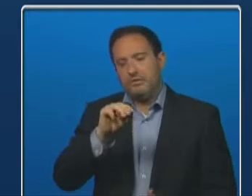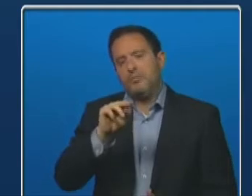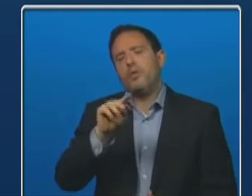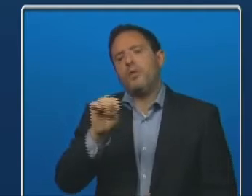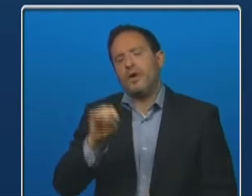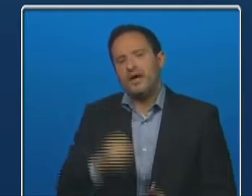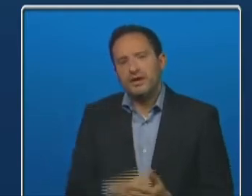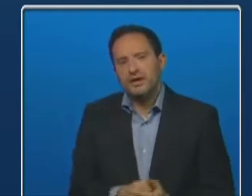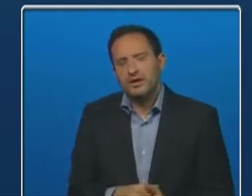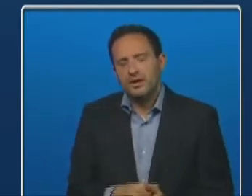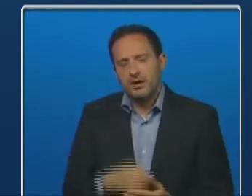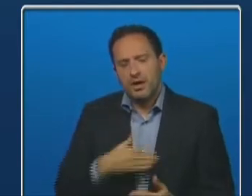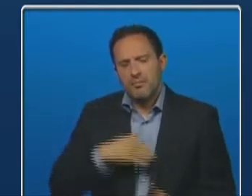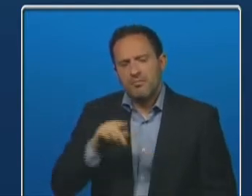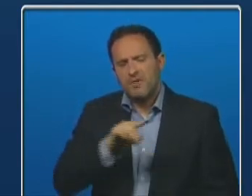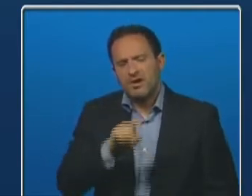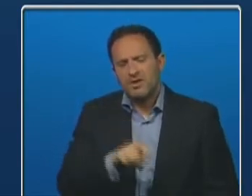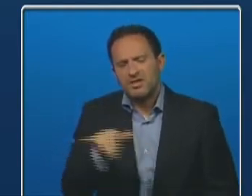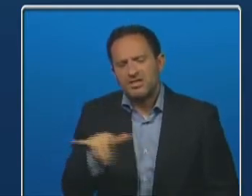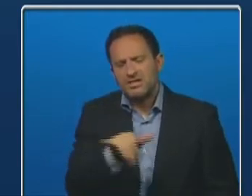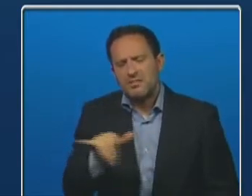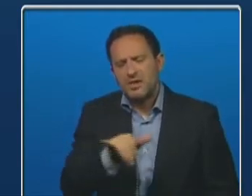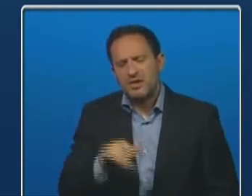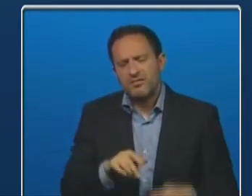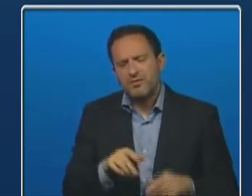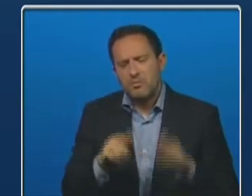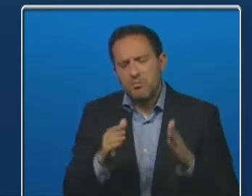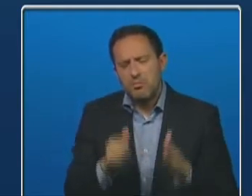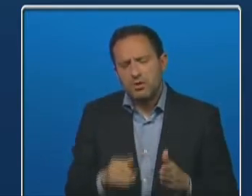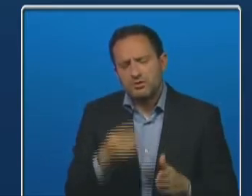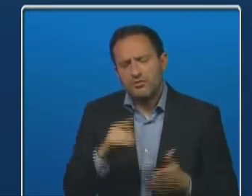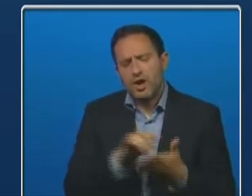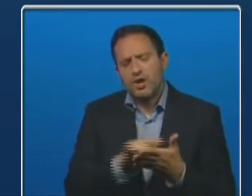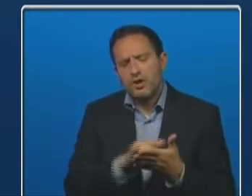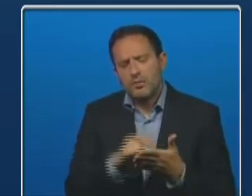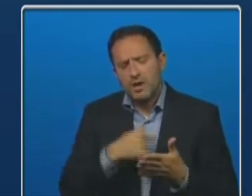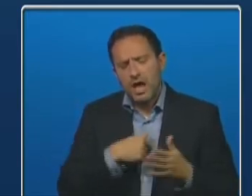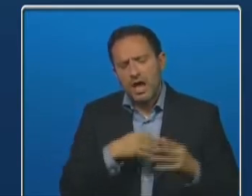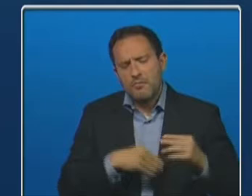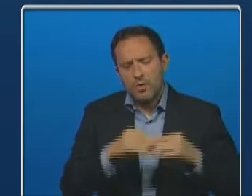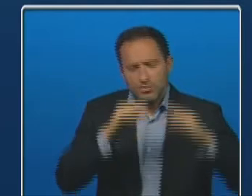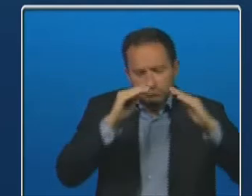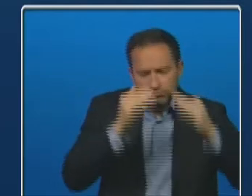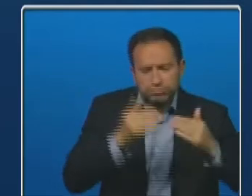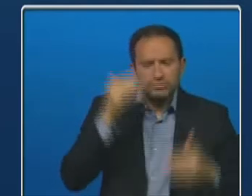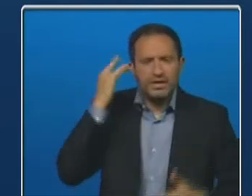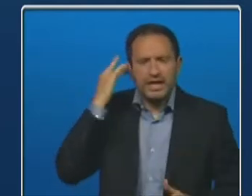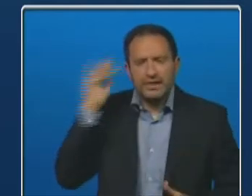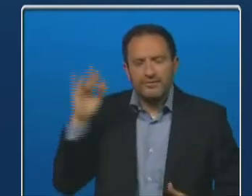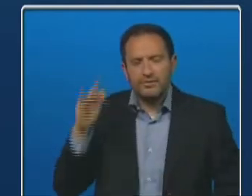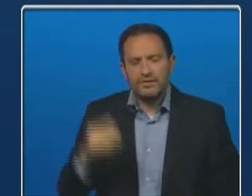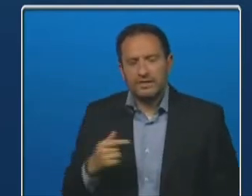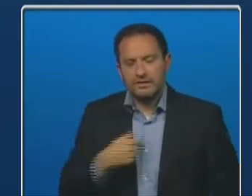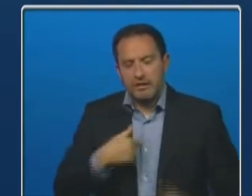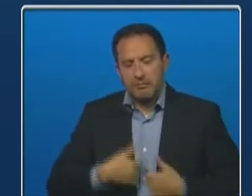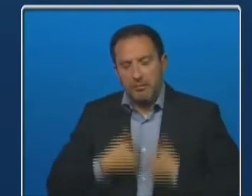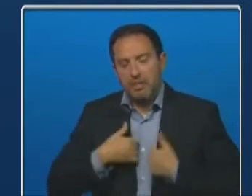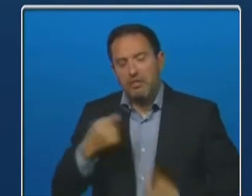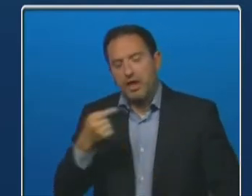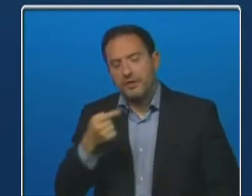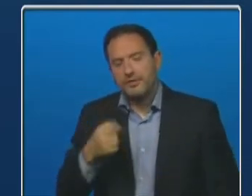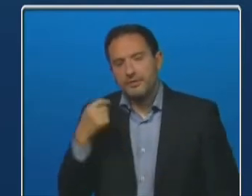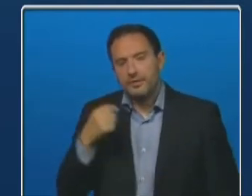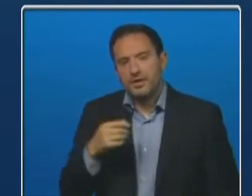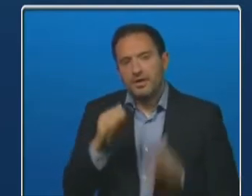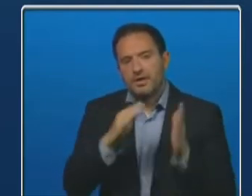GDWire.com. My question is very similar to the gentleman's in New York, but I want to be more California-centric and specific, since that's where I am at. Can you talk to me about the